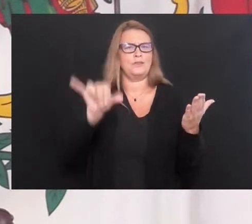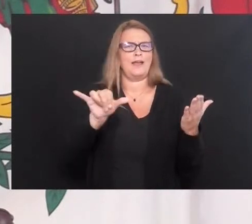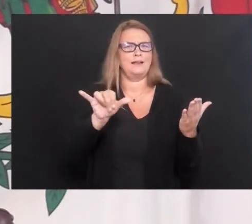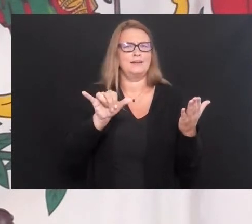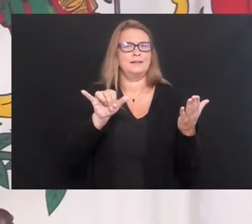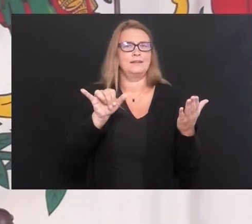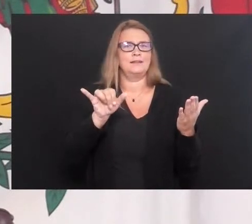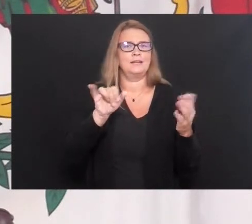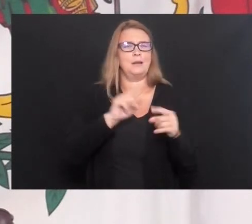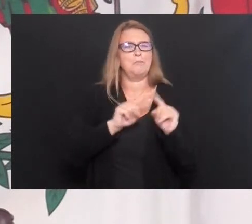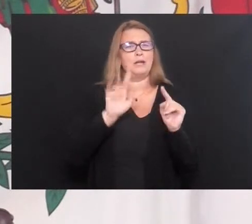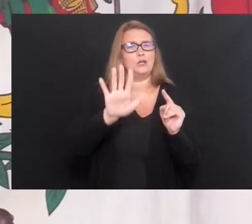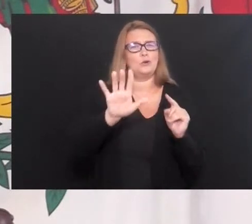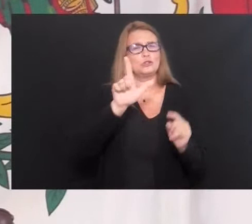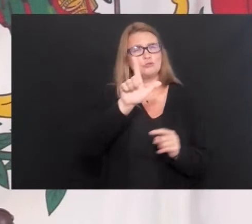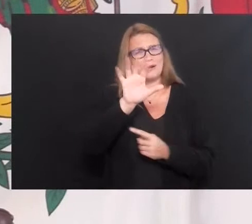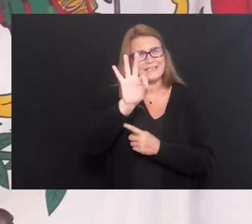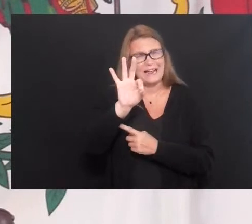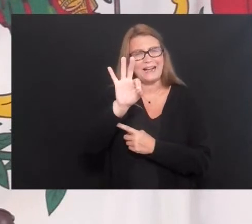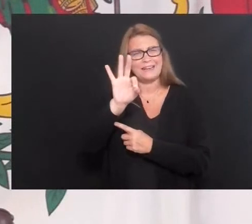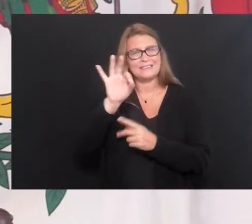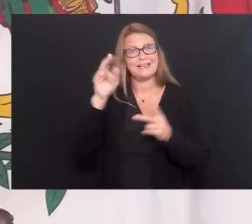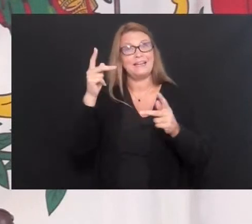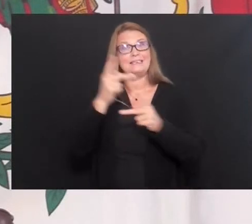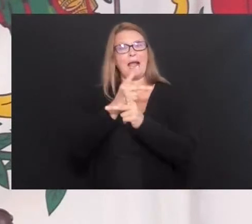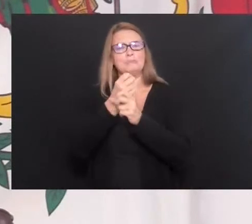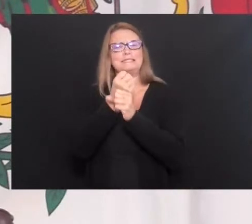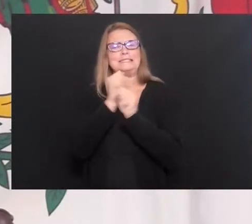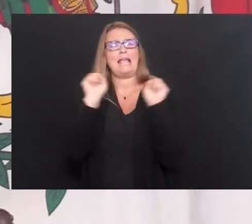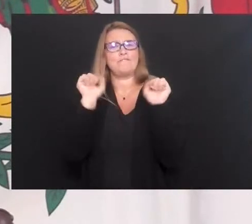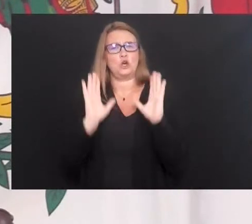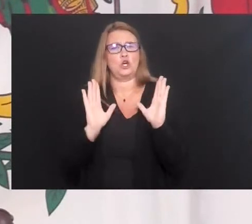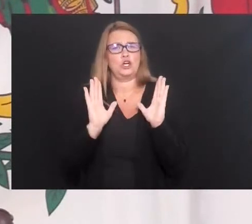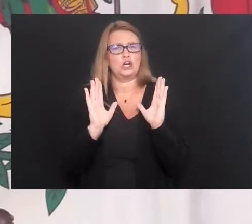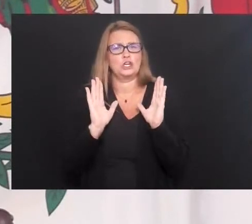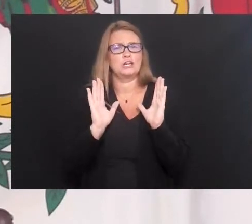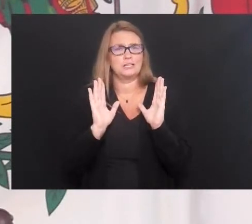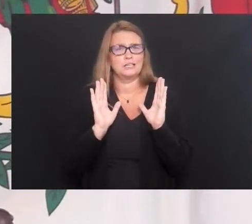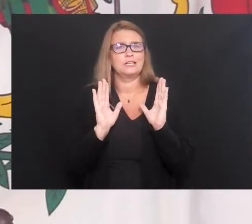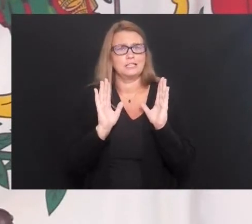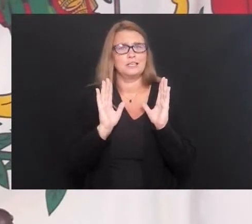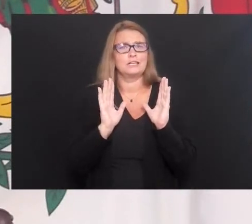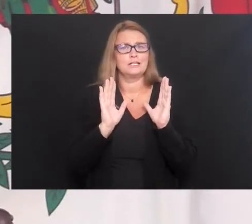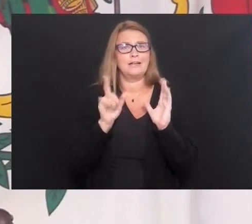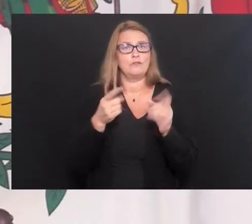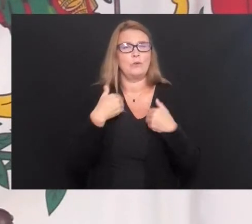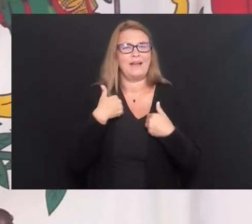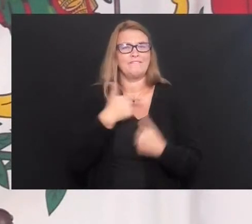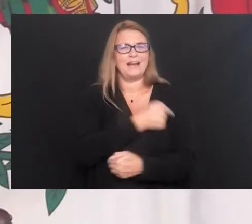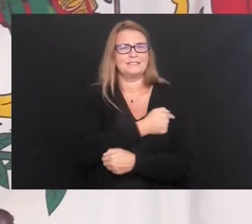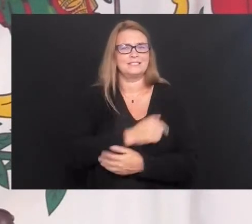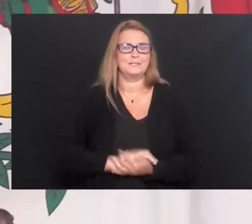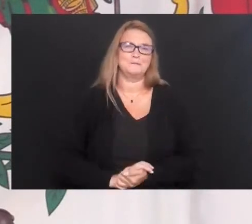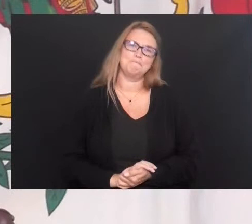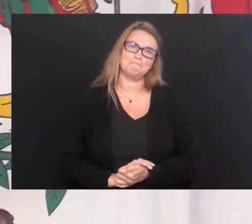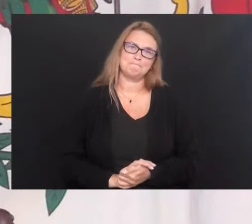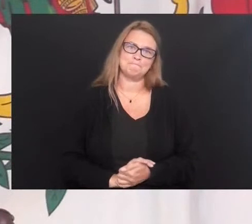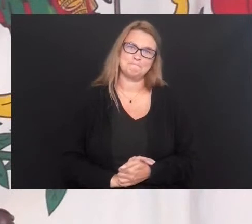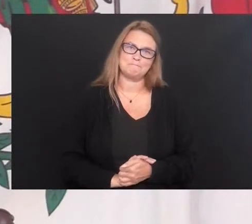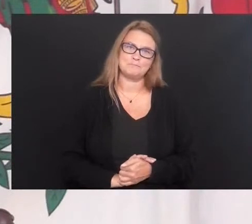But you're 29 times safer if you're vaccinated. Now,